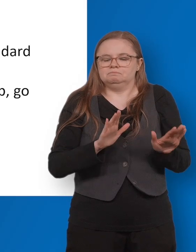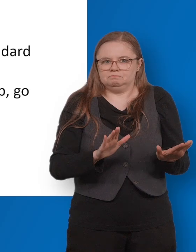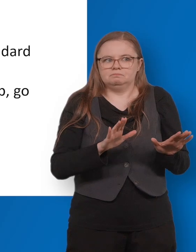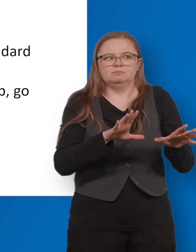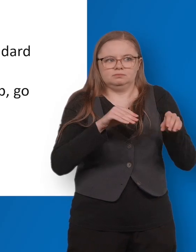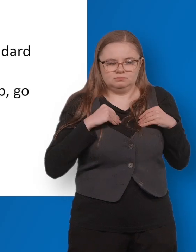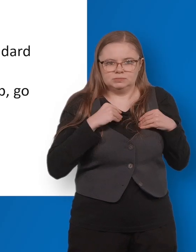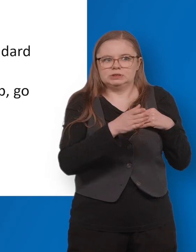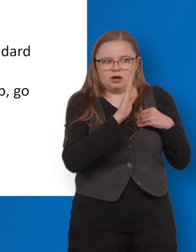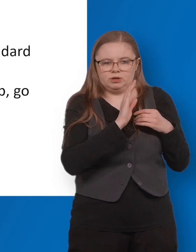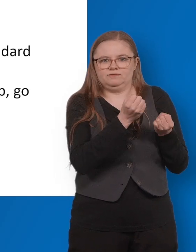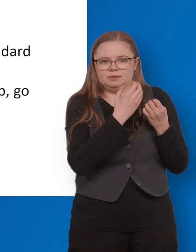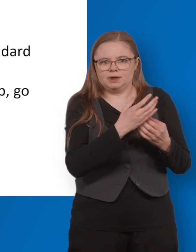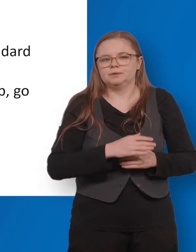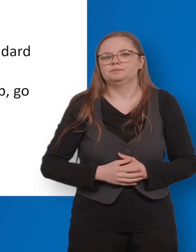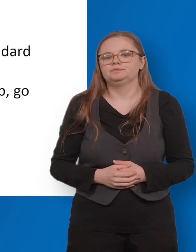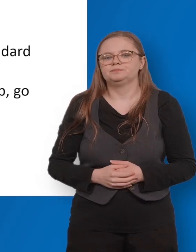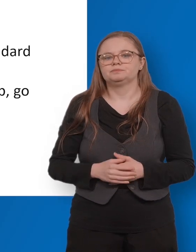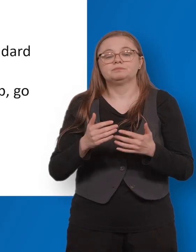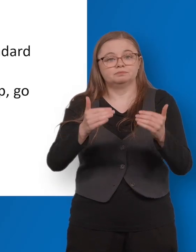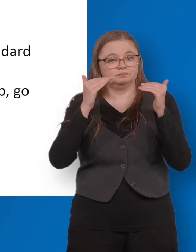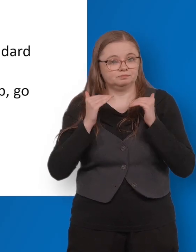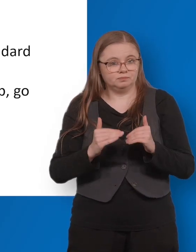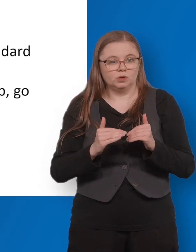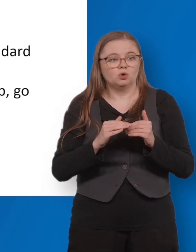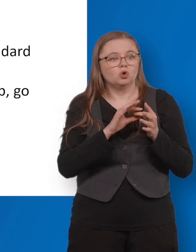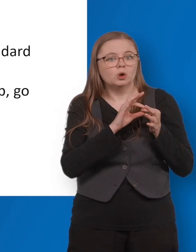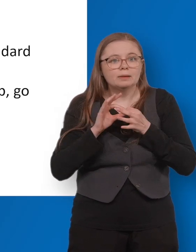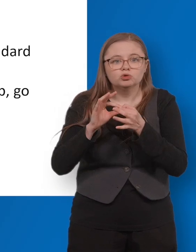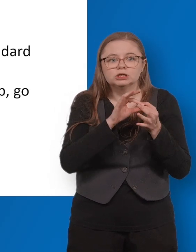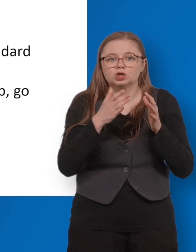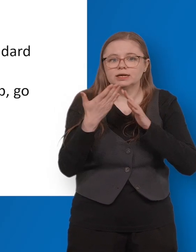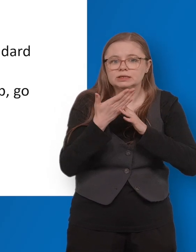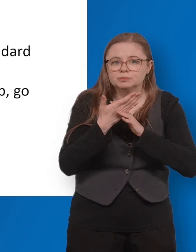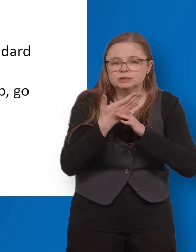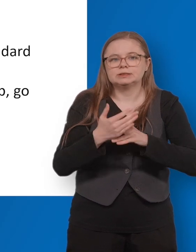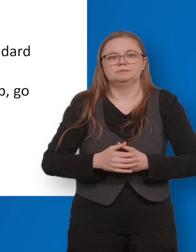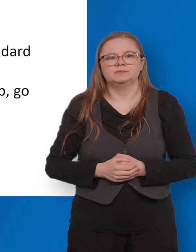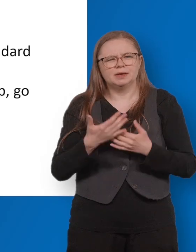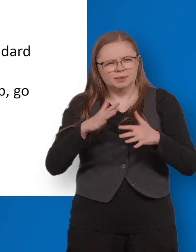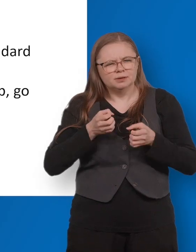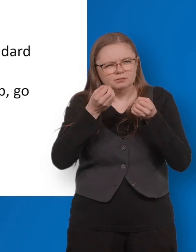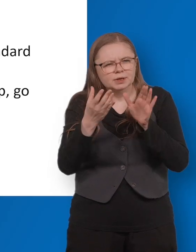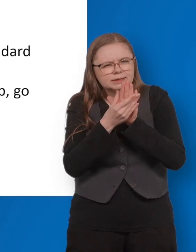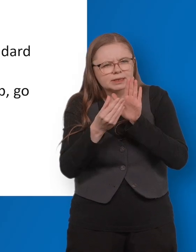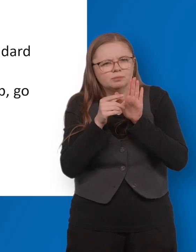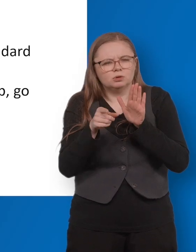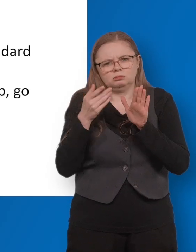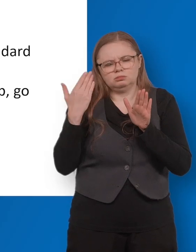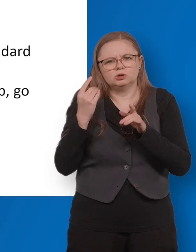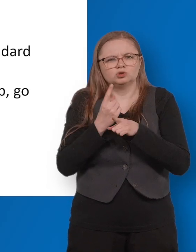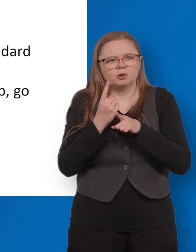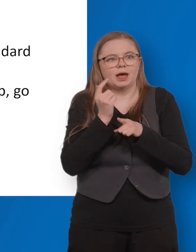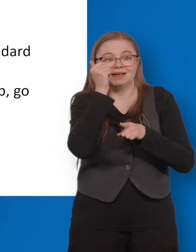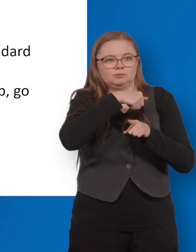Collaboration and accessibility, such as in the example that I gave you about the expert consultation, does not mean that